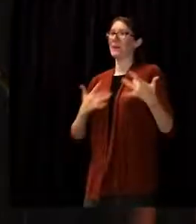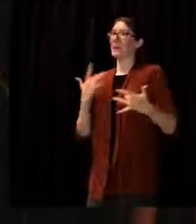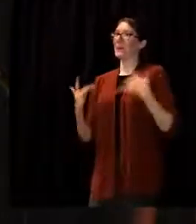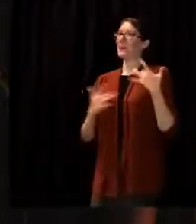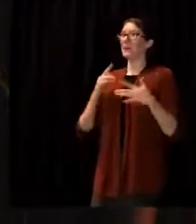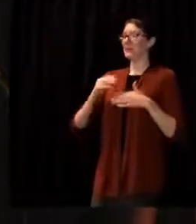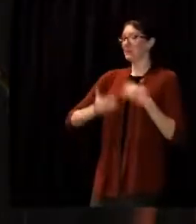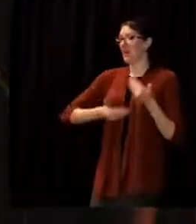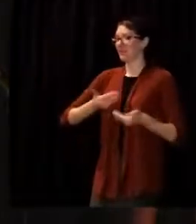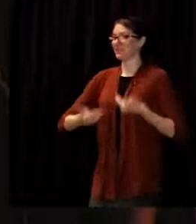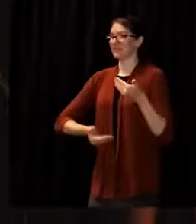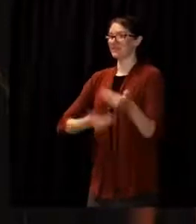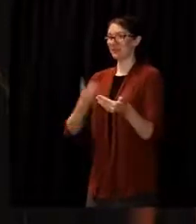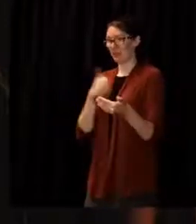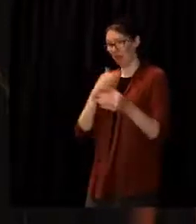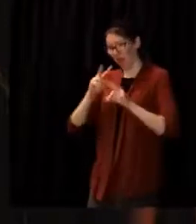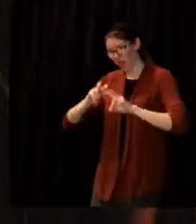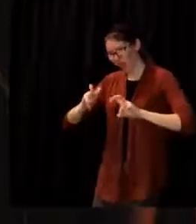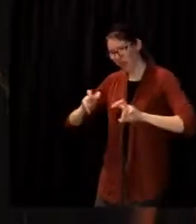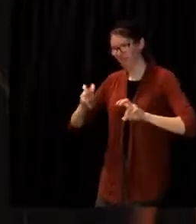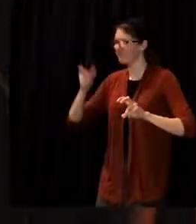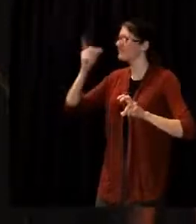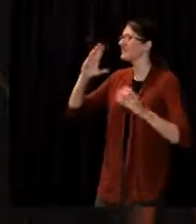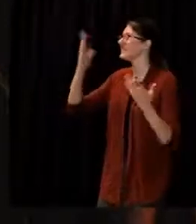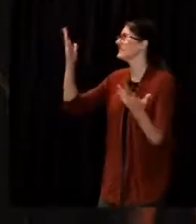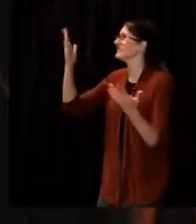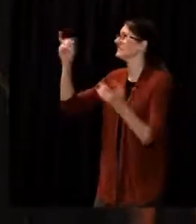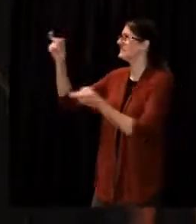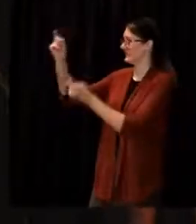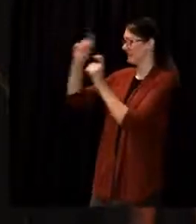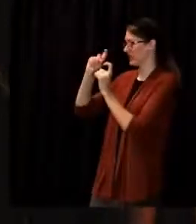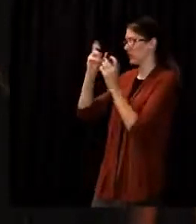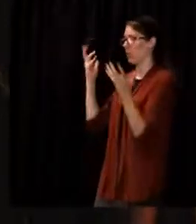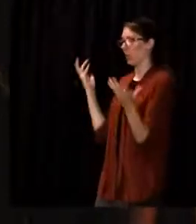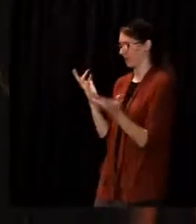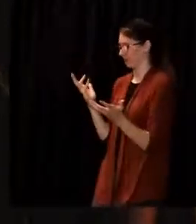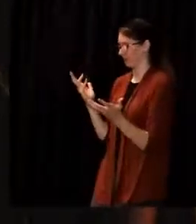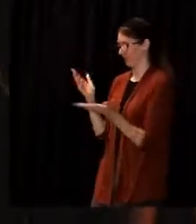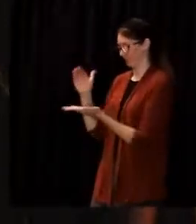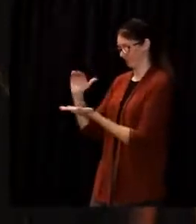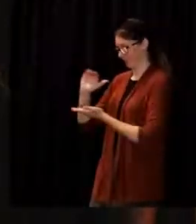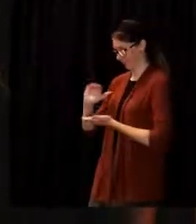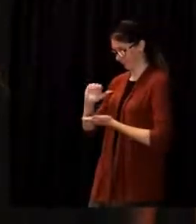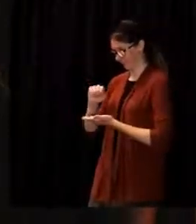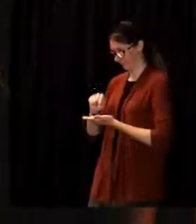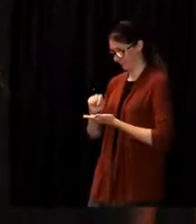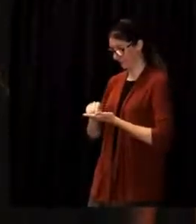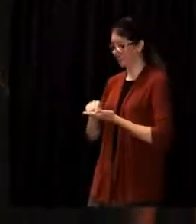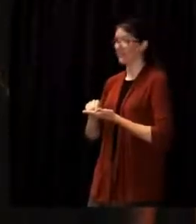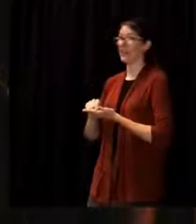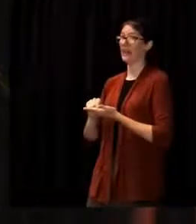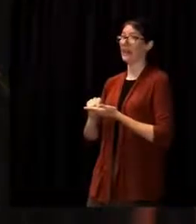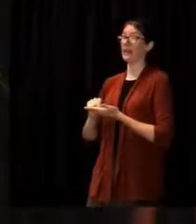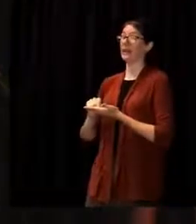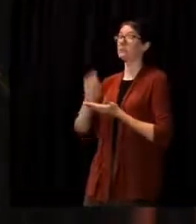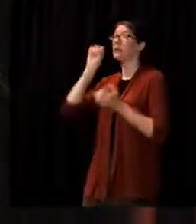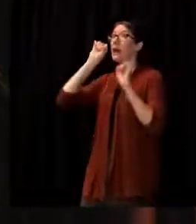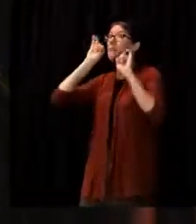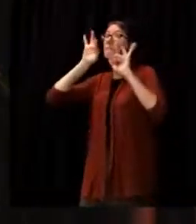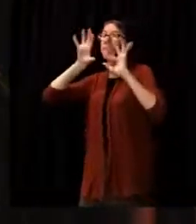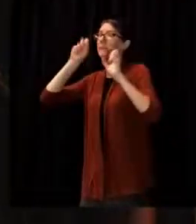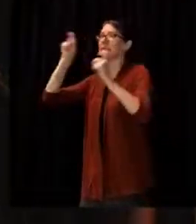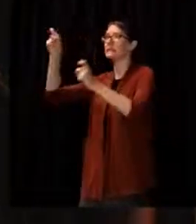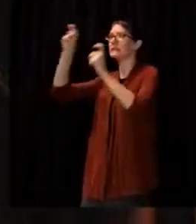process. And we began to look and say, okay, God, what kind of a hand have you dealt us? Ladies and gentlemen, it was a straight flush. It was amazing. It was